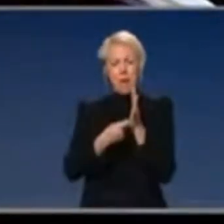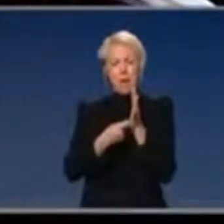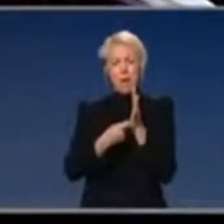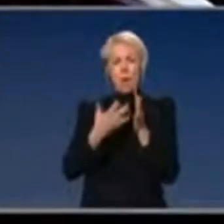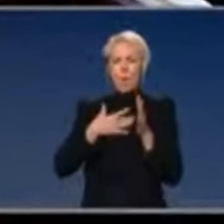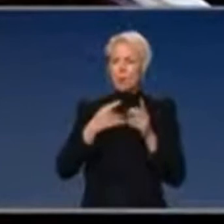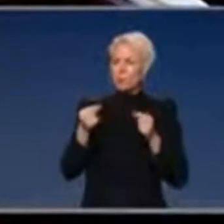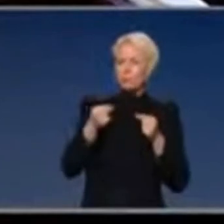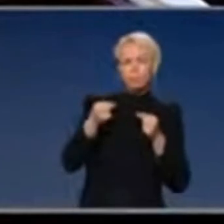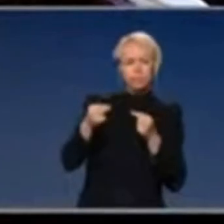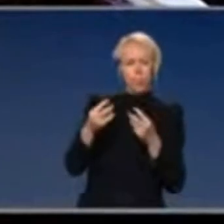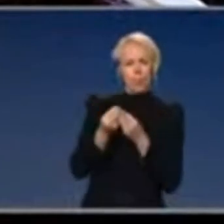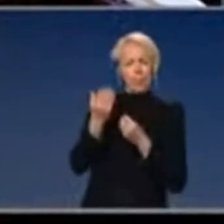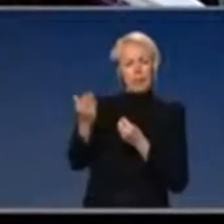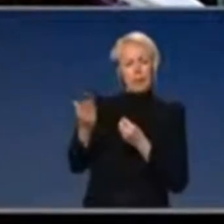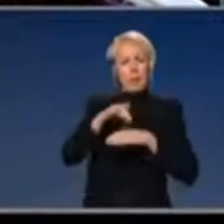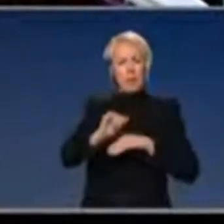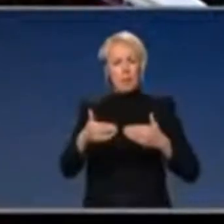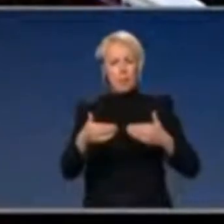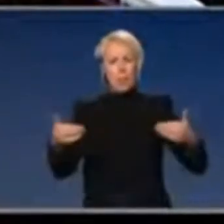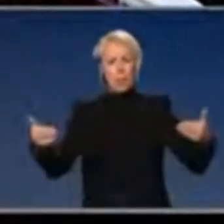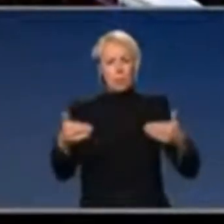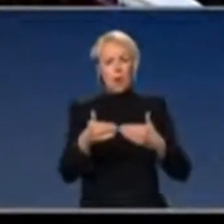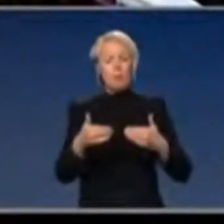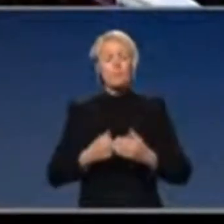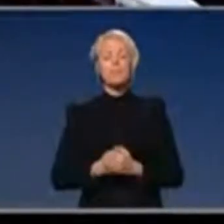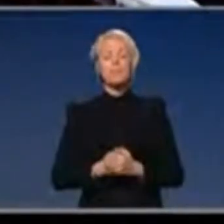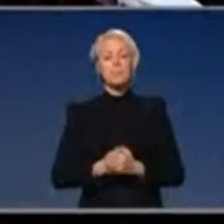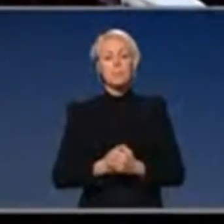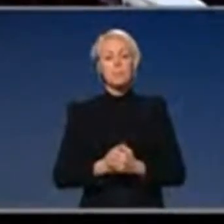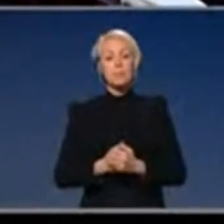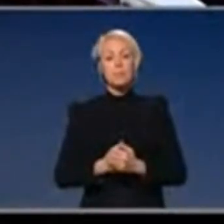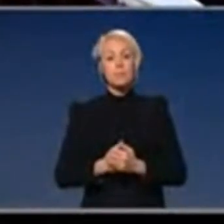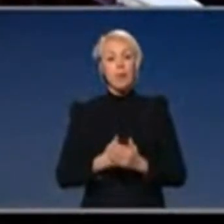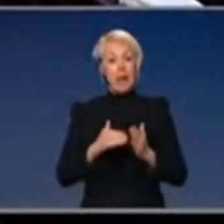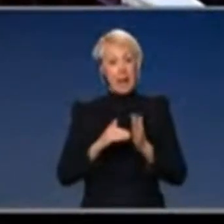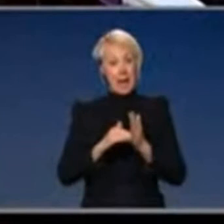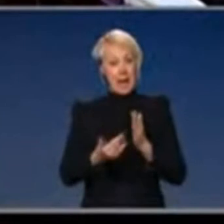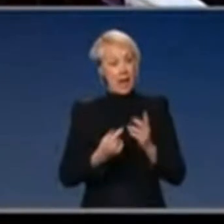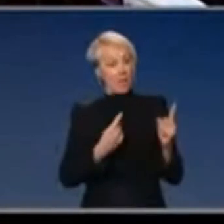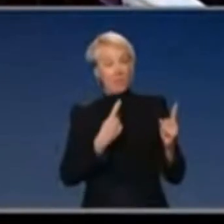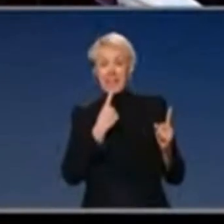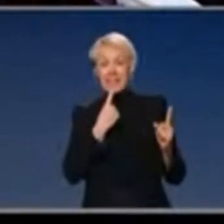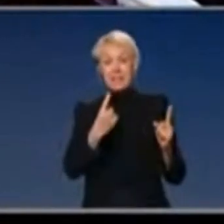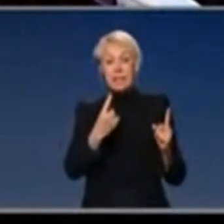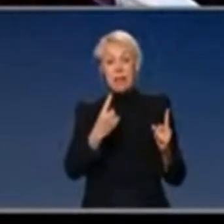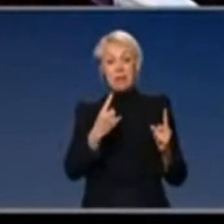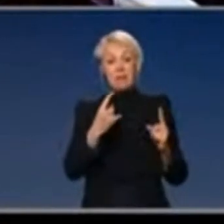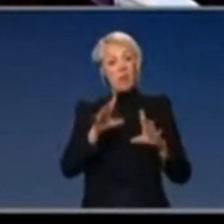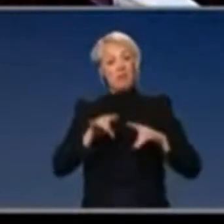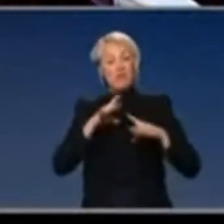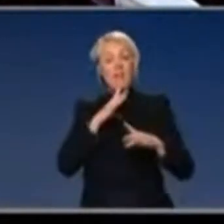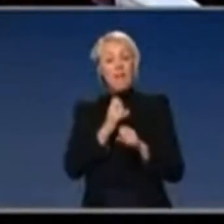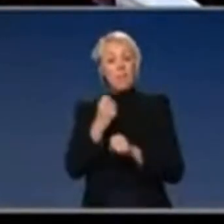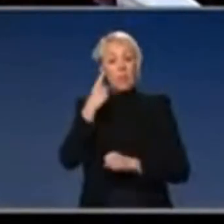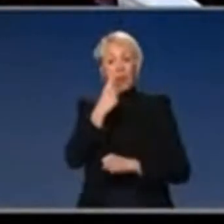this will be important as it means the evidence given by experts called by the Commonwealth last week will be struck out. What's your response to this? Our